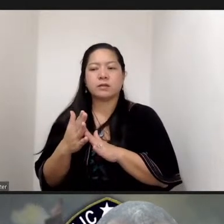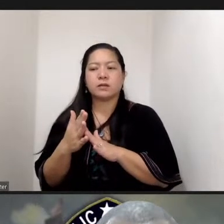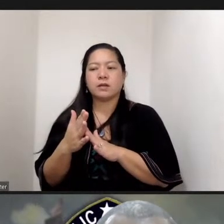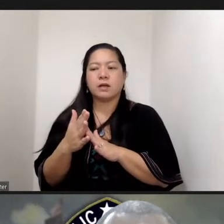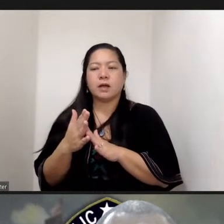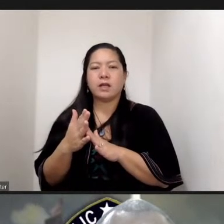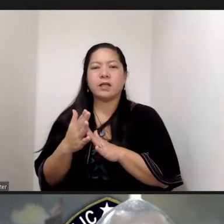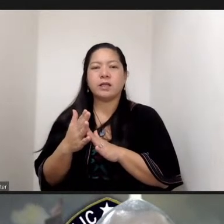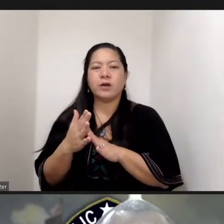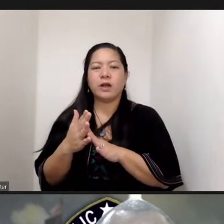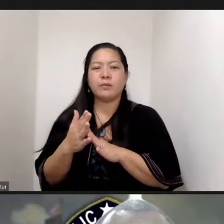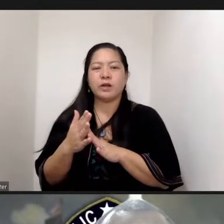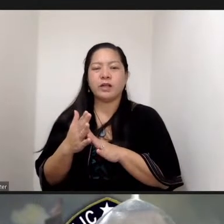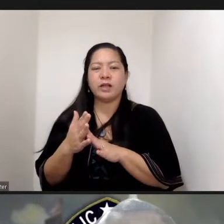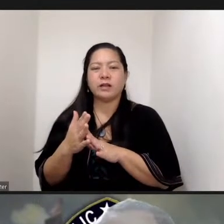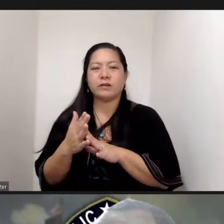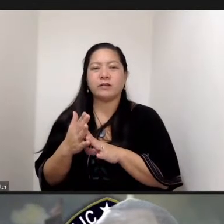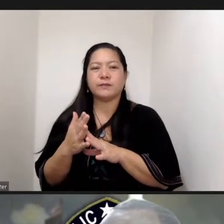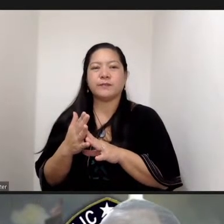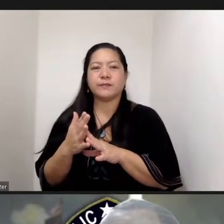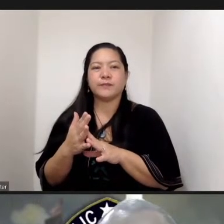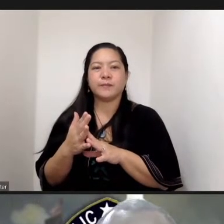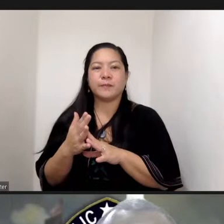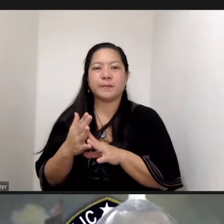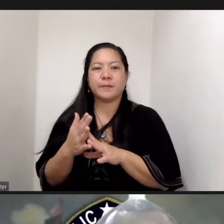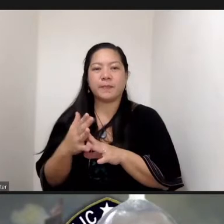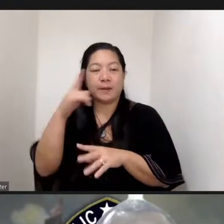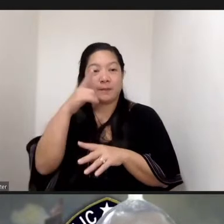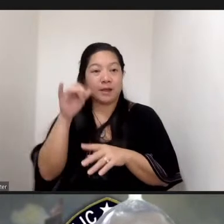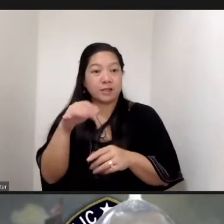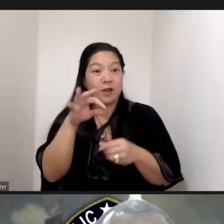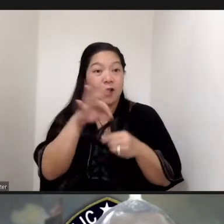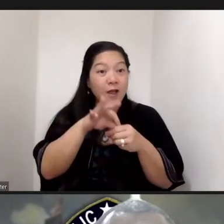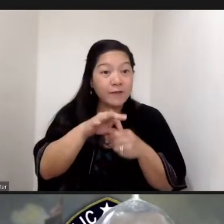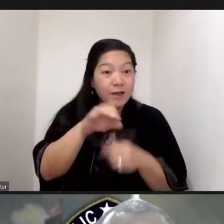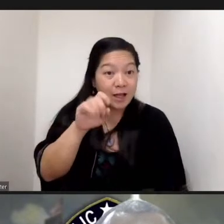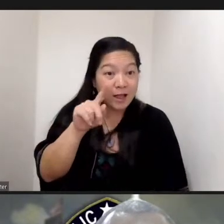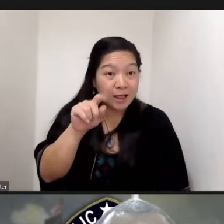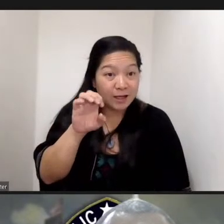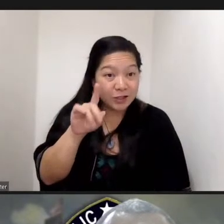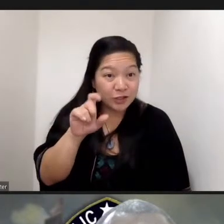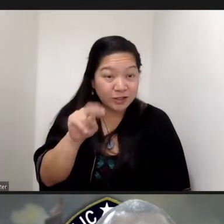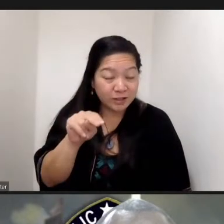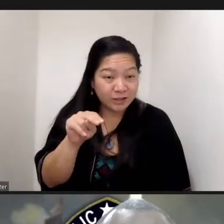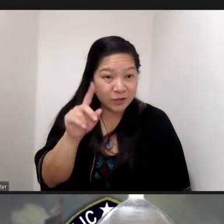Are you saying that I'm doing this because of election? Is that your question,